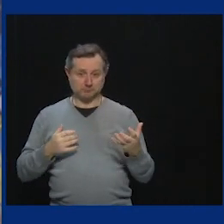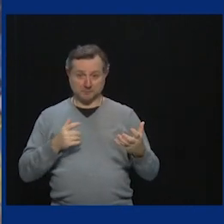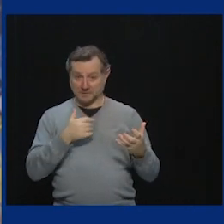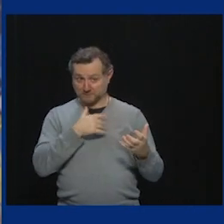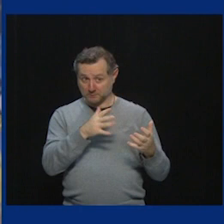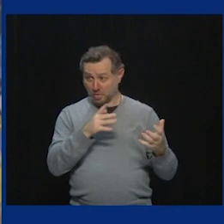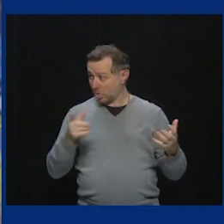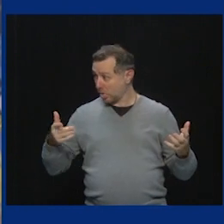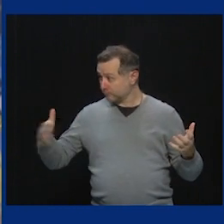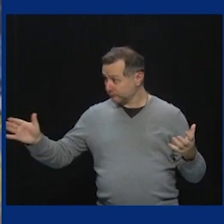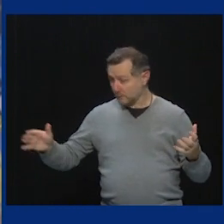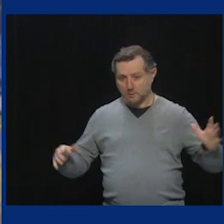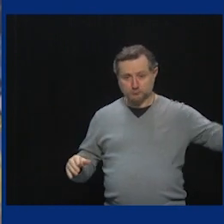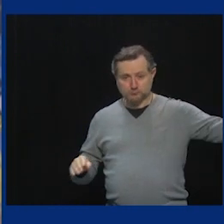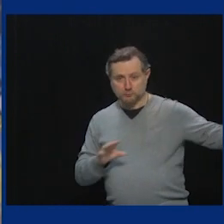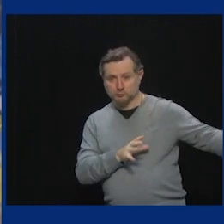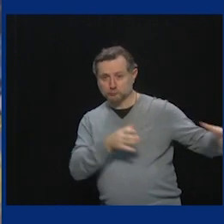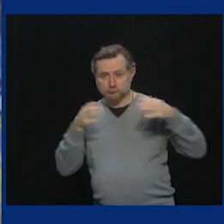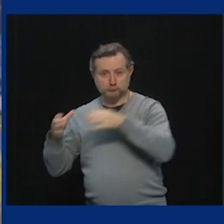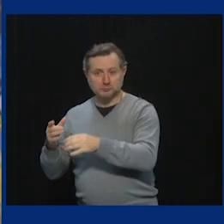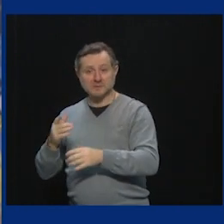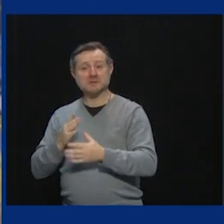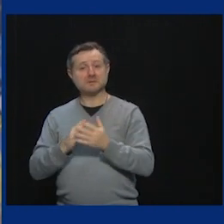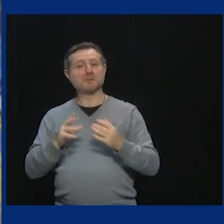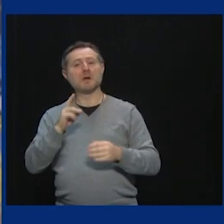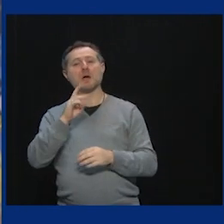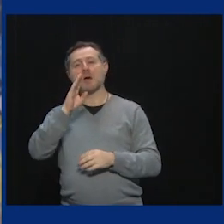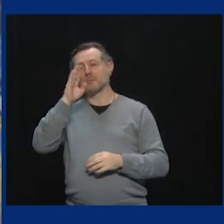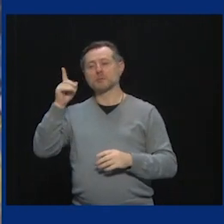hearing from hospitals that they've paused elective surgeries.